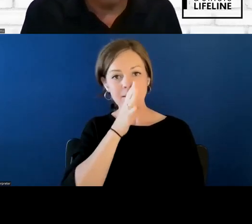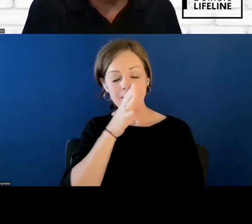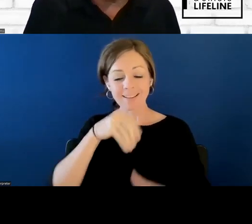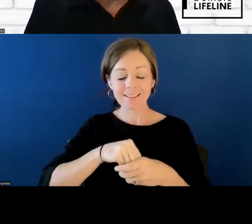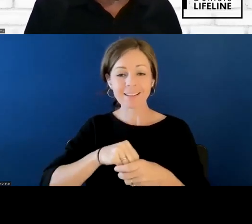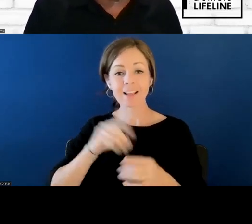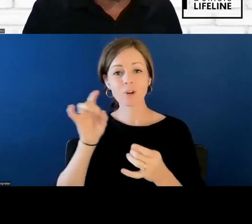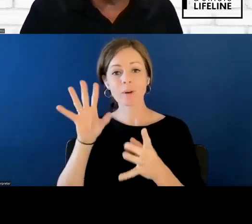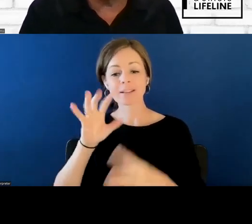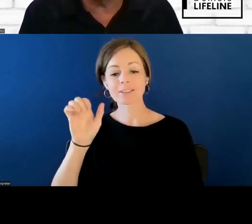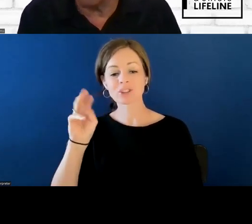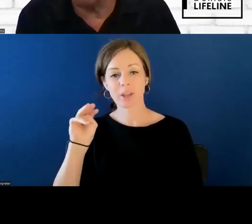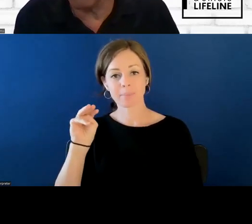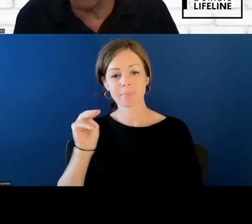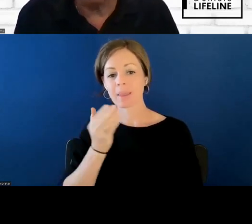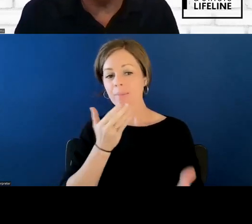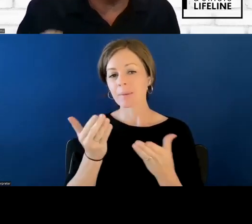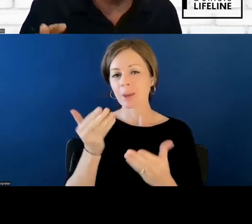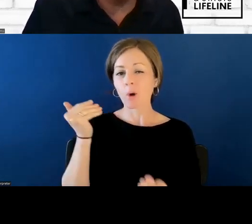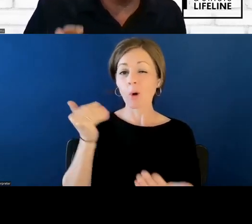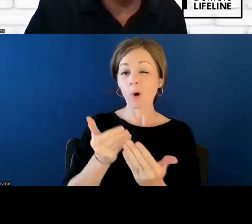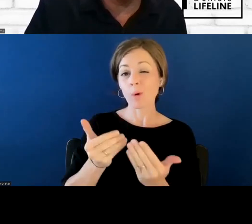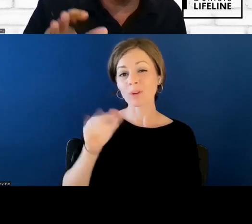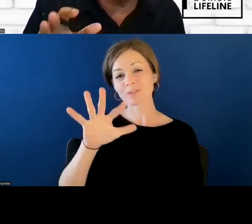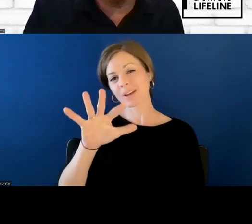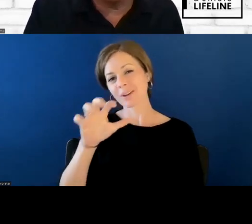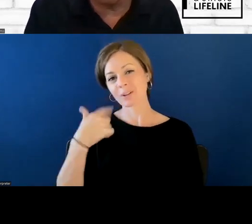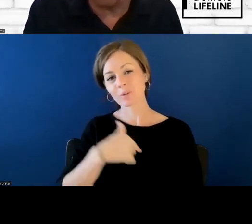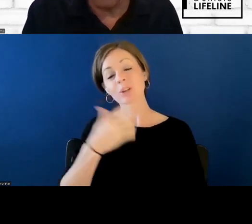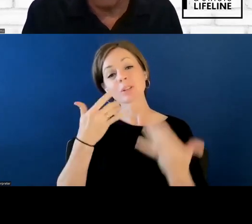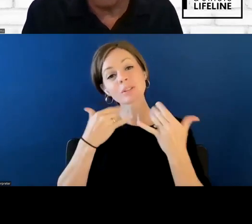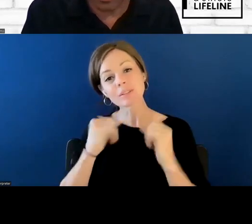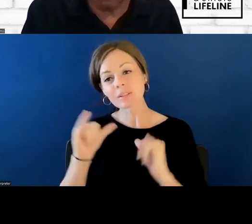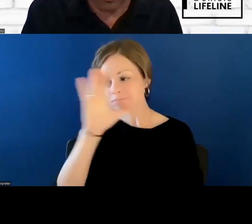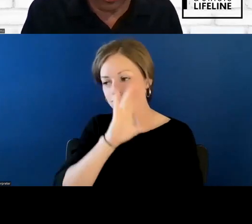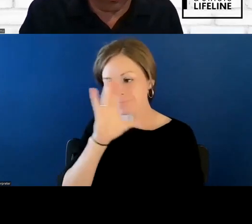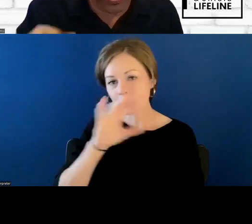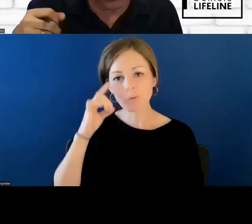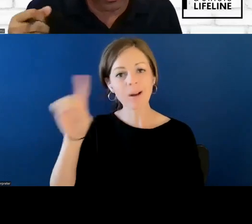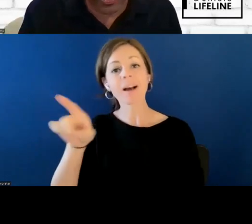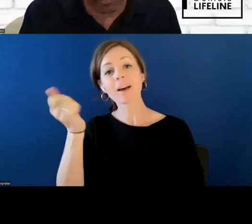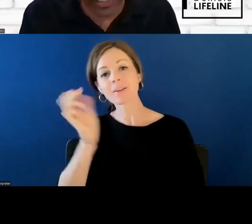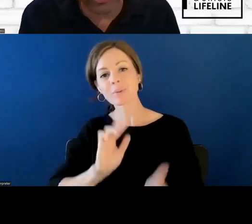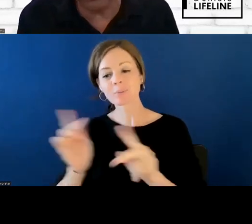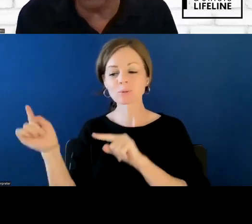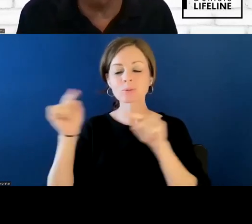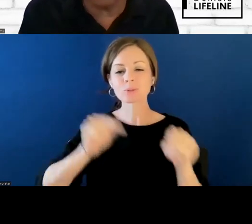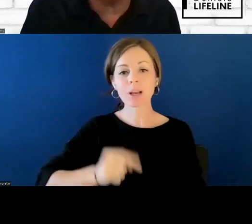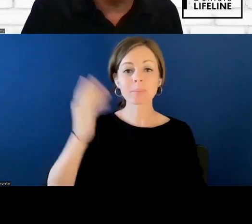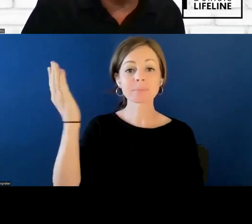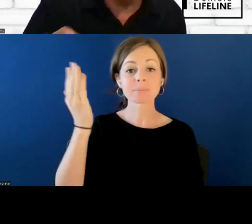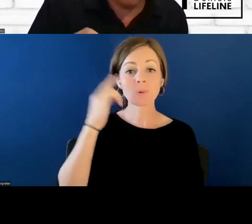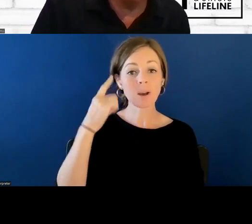Jam. Albeit it may be almost 500, we are still looking for others to come in. So as the link is placed in the